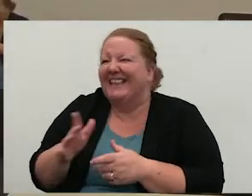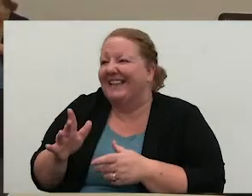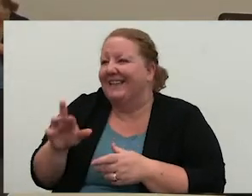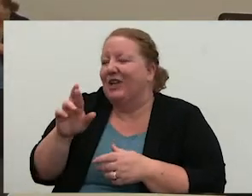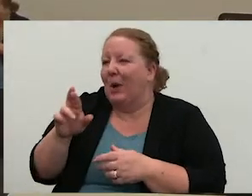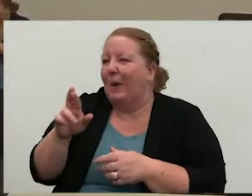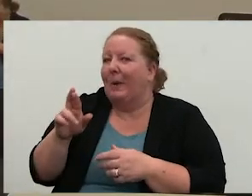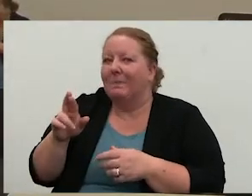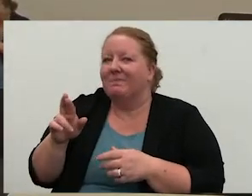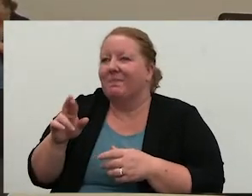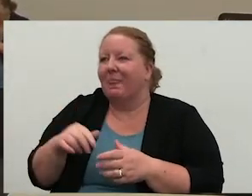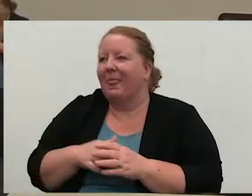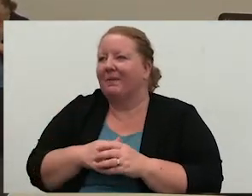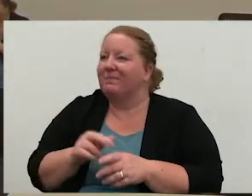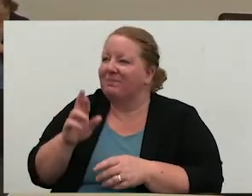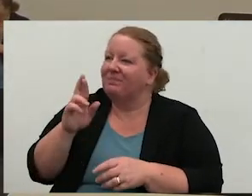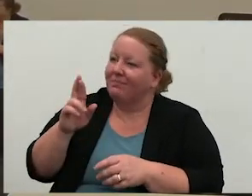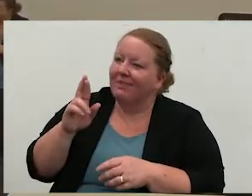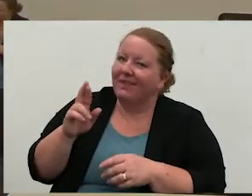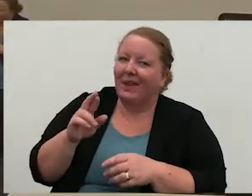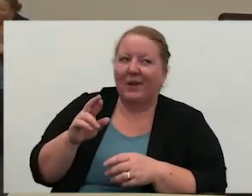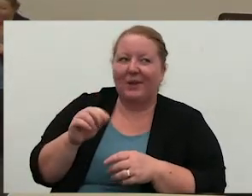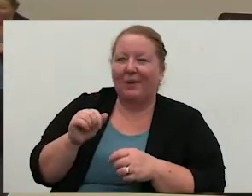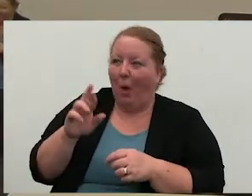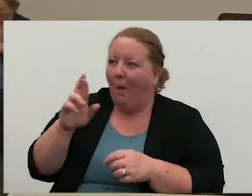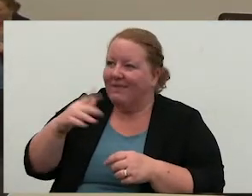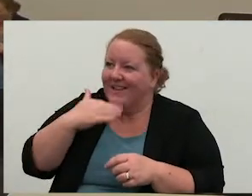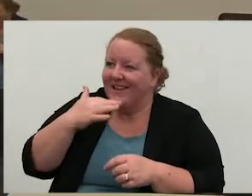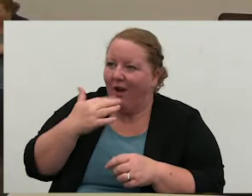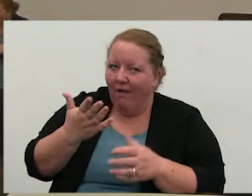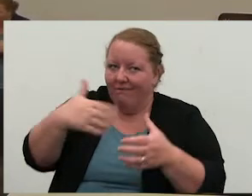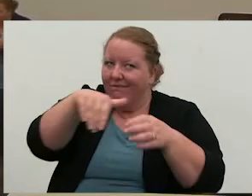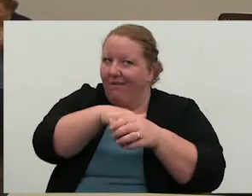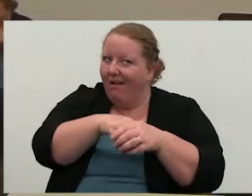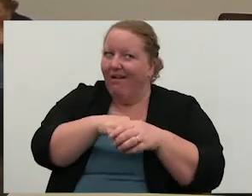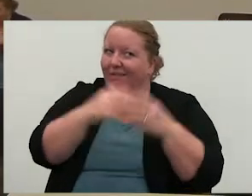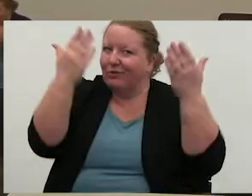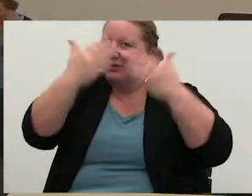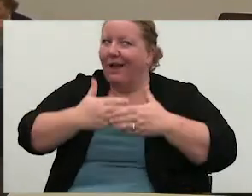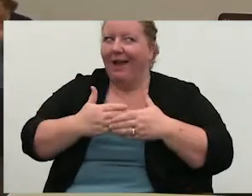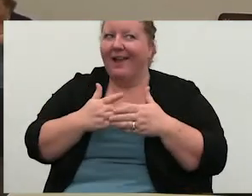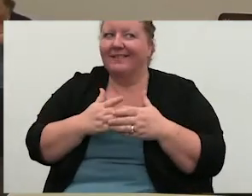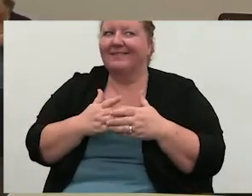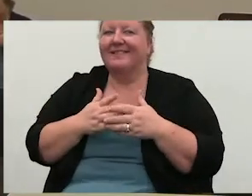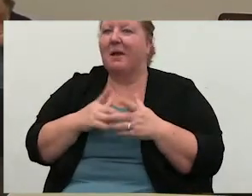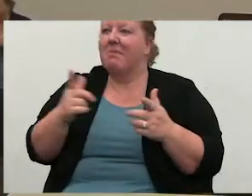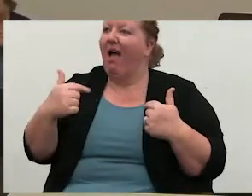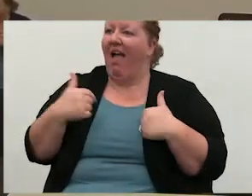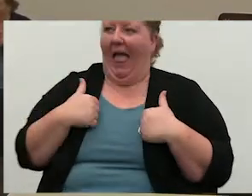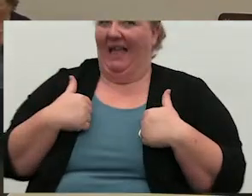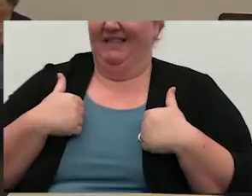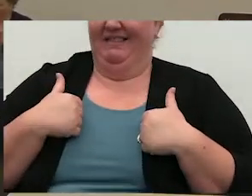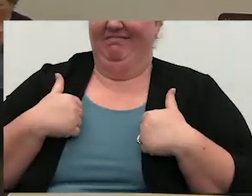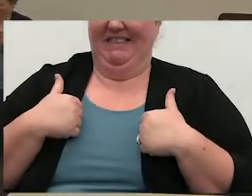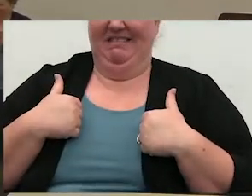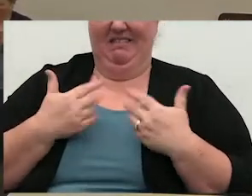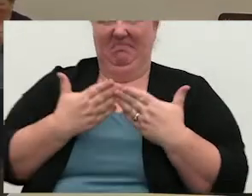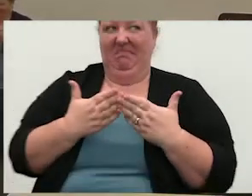here to feel that you have changed your minds. I loved physics, although I didn't pursue it any further than 15.